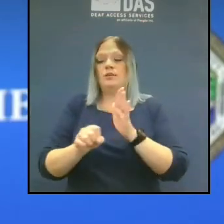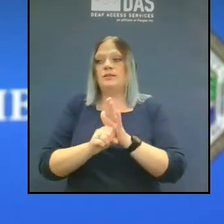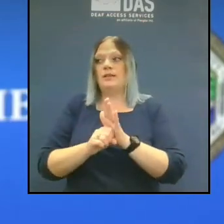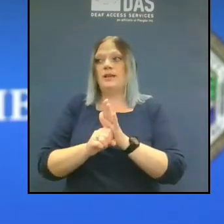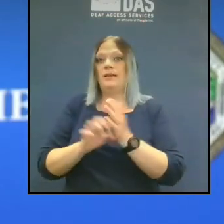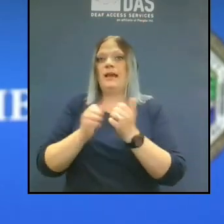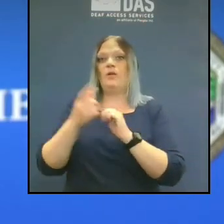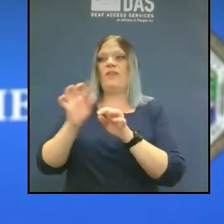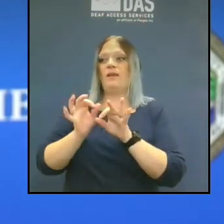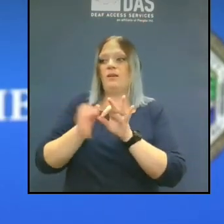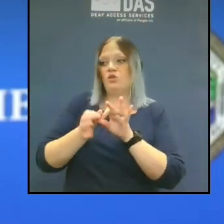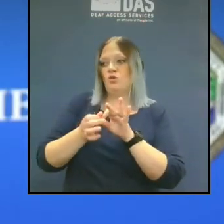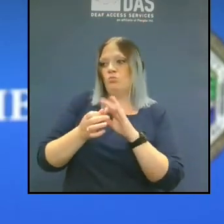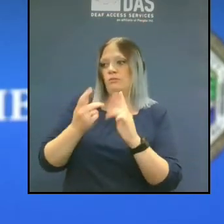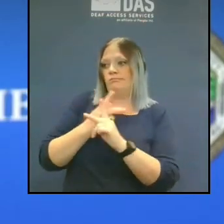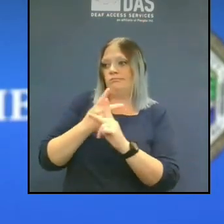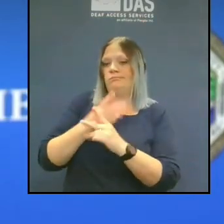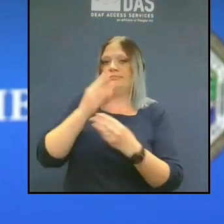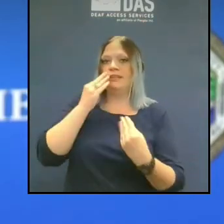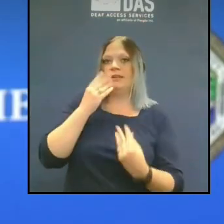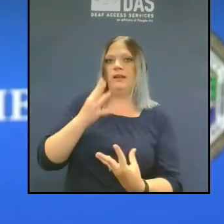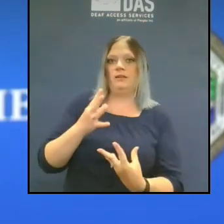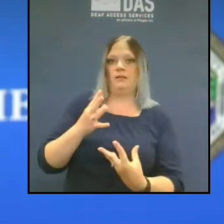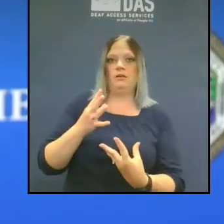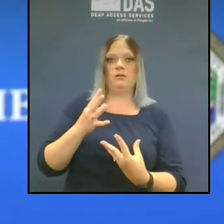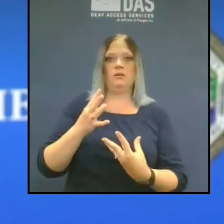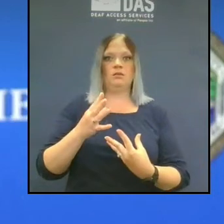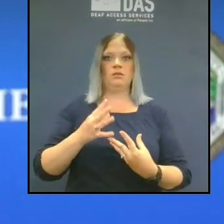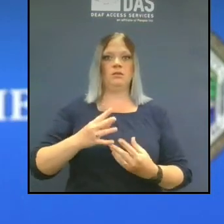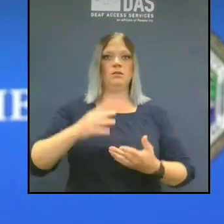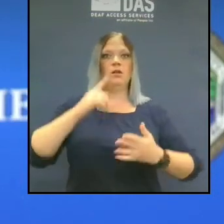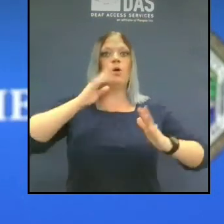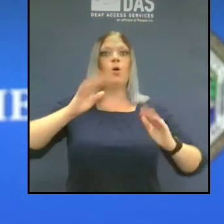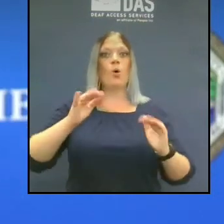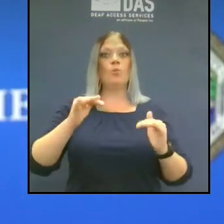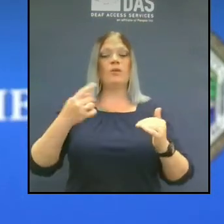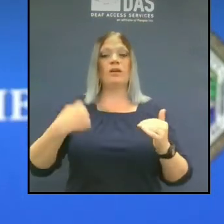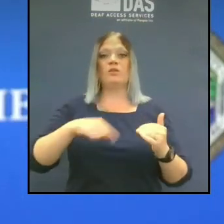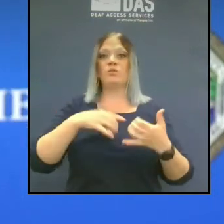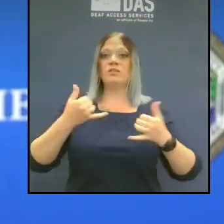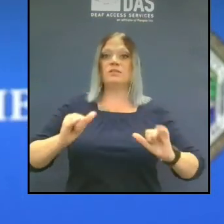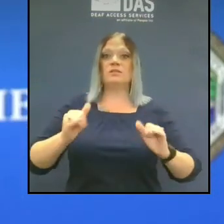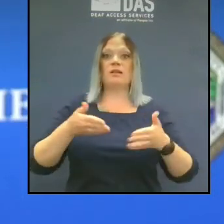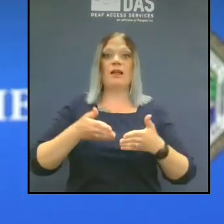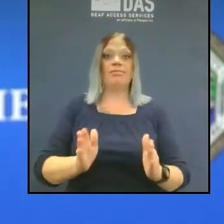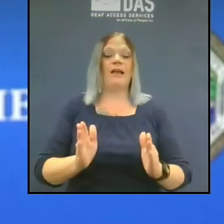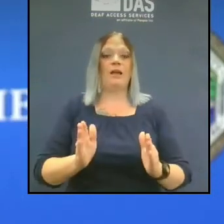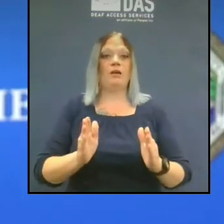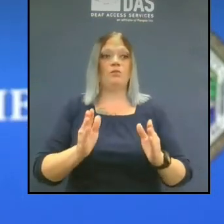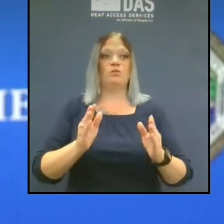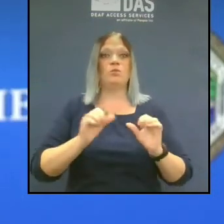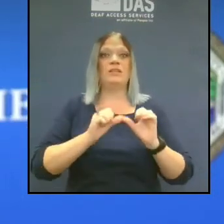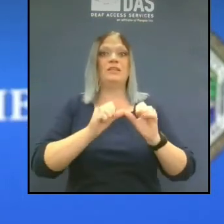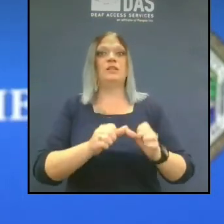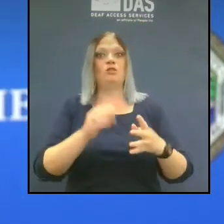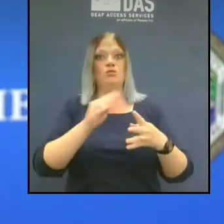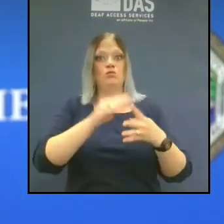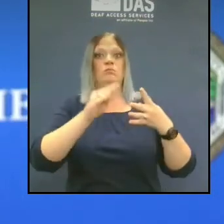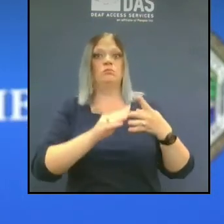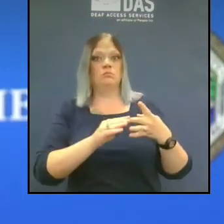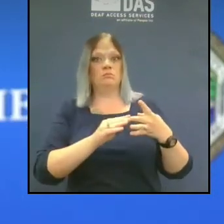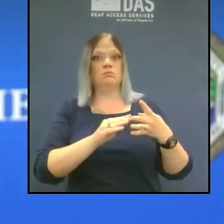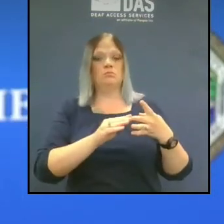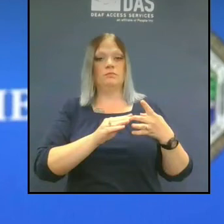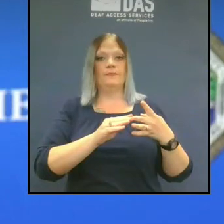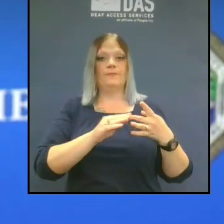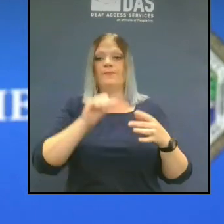data, and keeping, hoping that we'll still be allowed to progress into phase 2. We know that